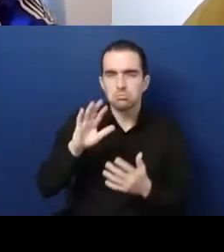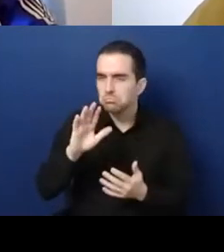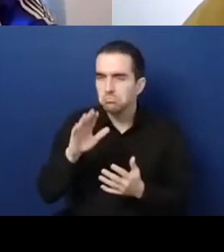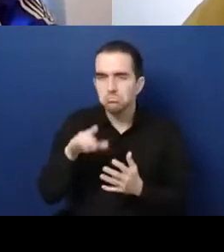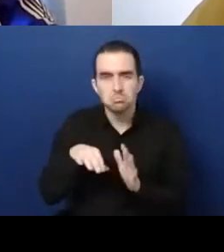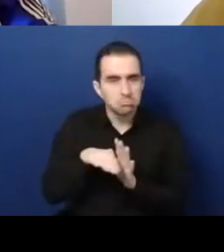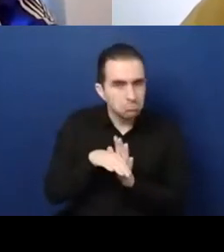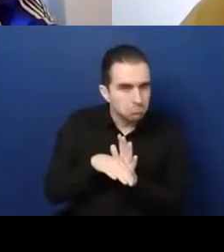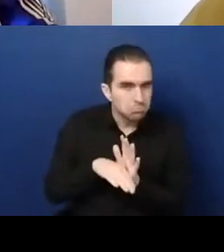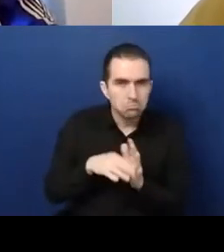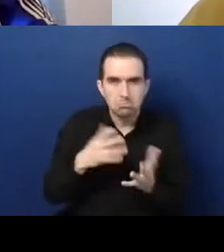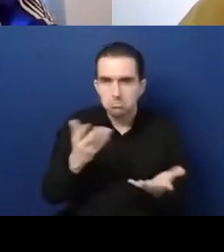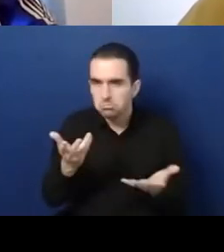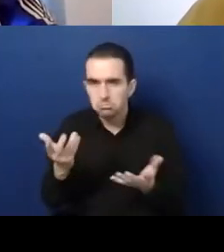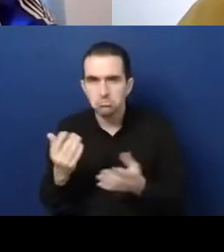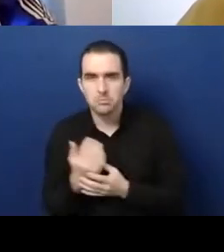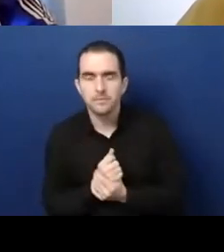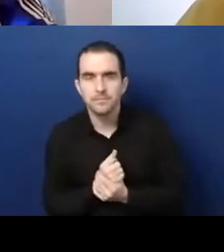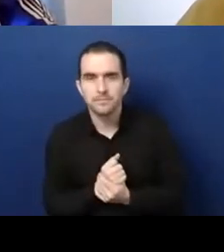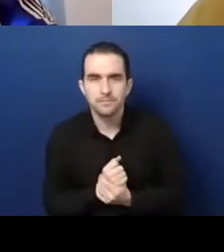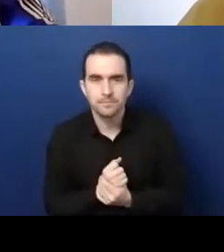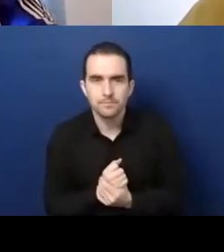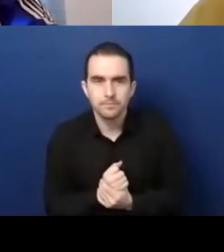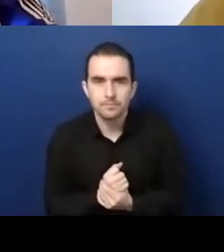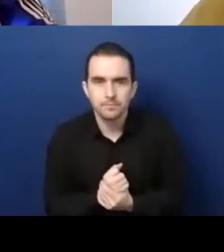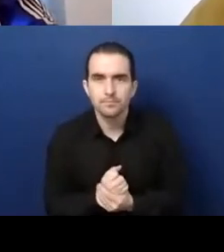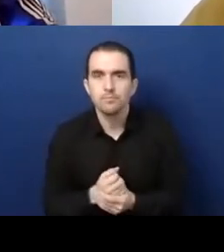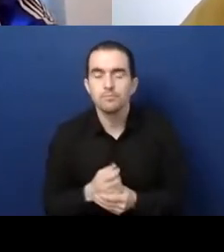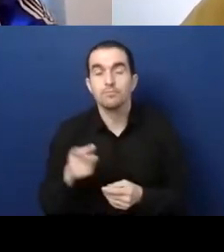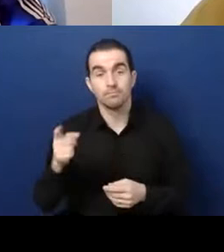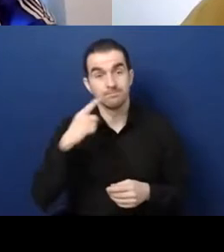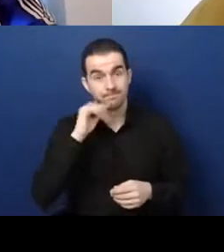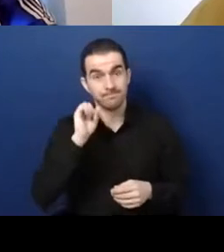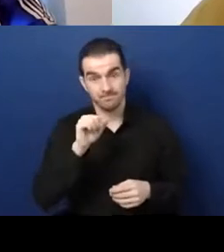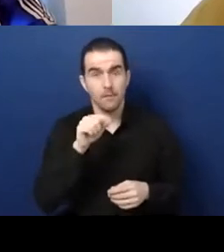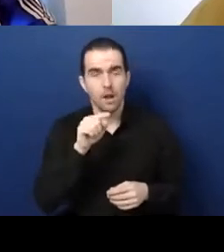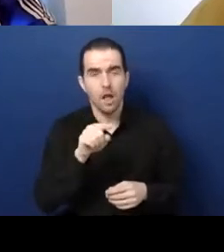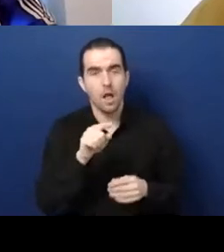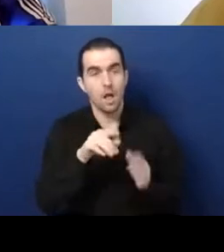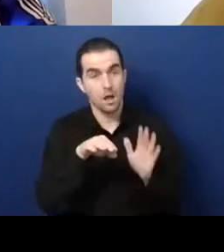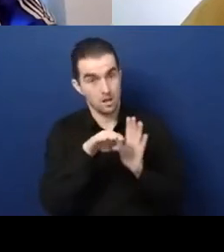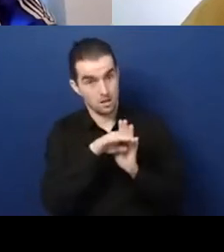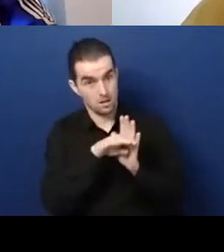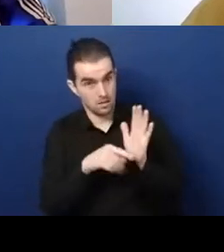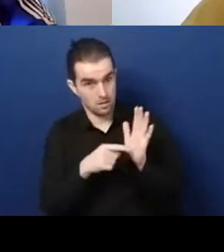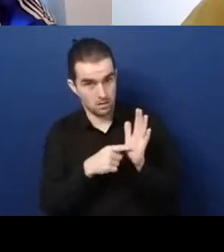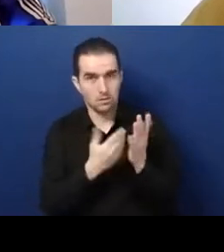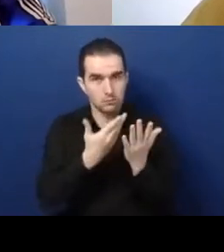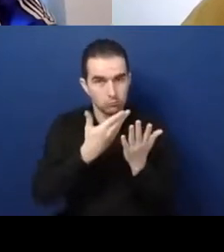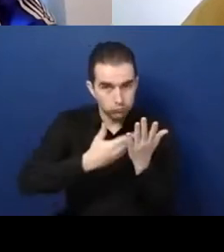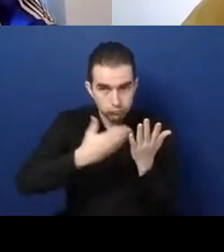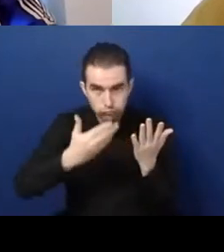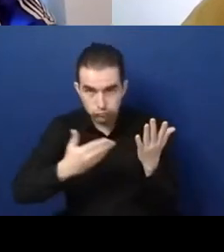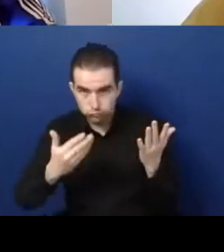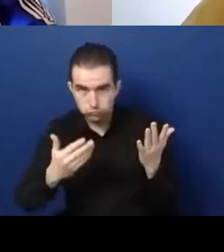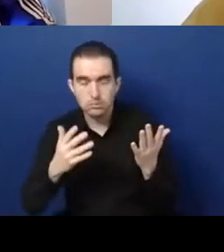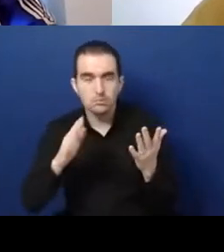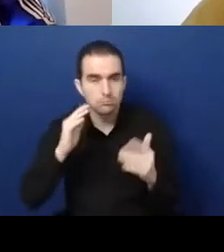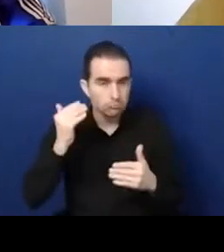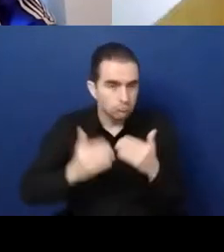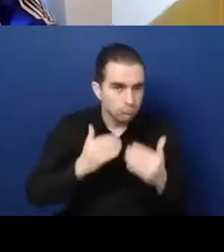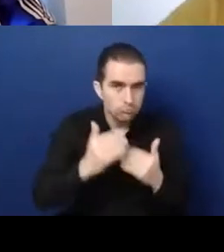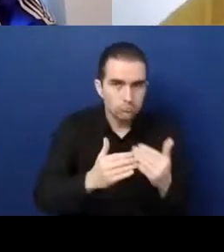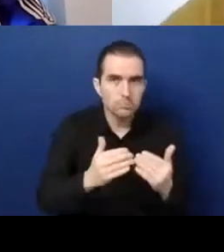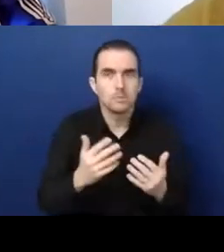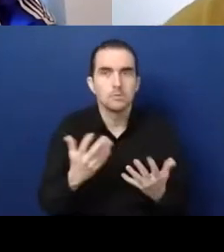policies. Basically, everything that is created in Sightsavers is expected to be accessible. So even our